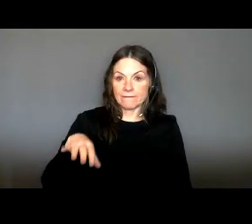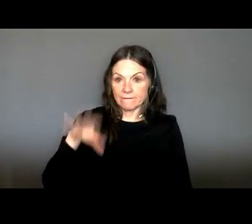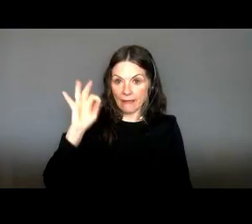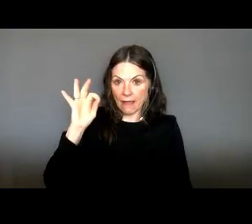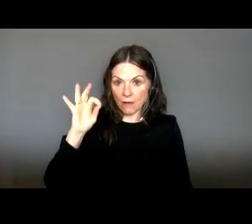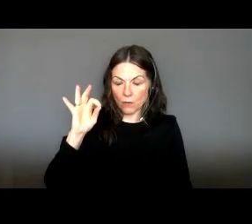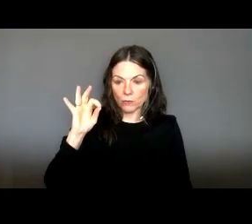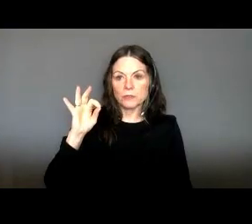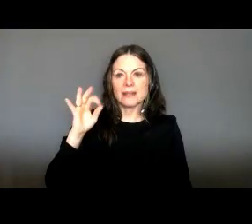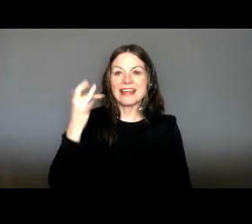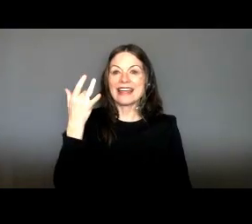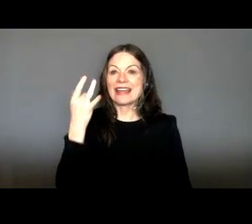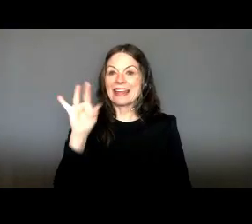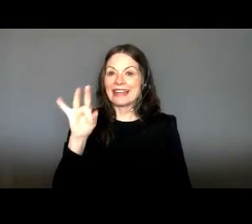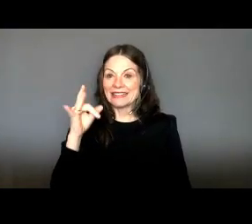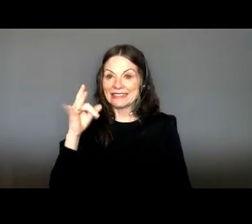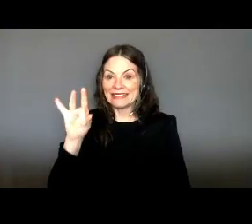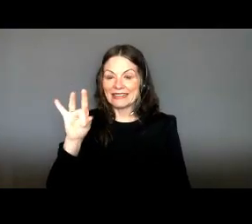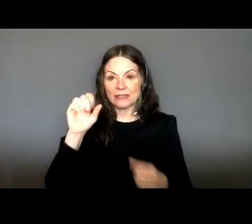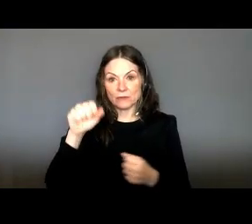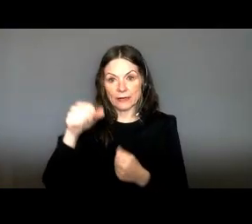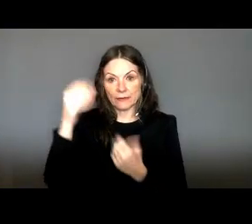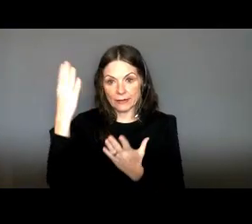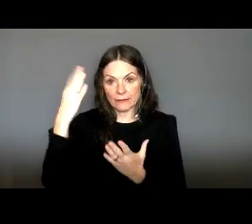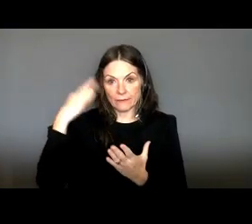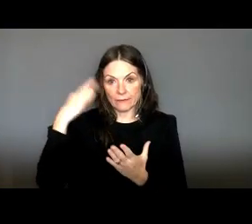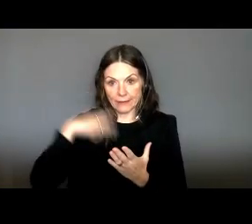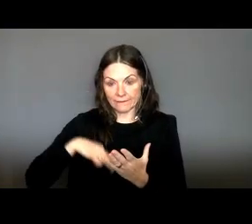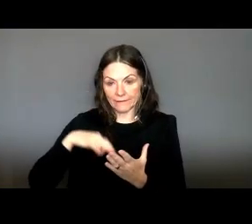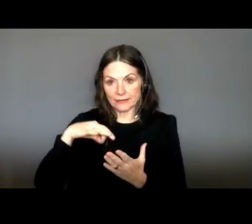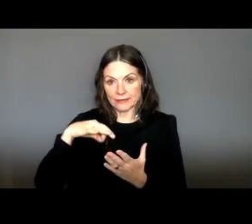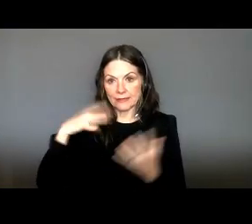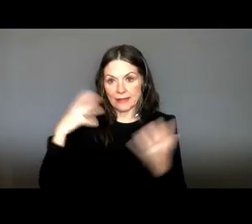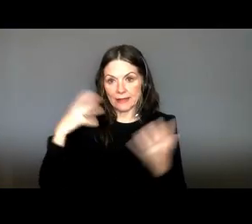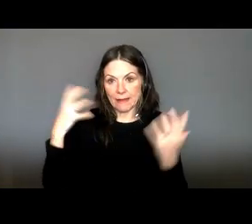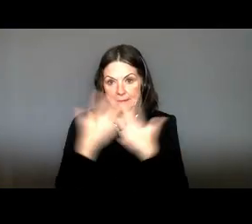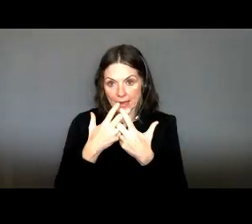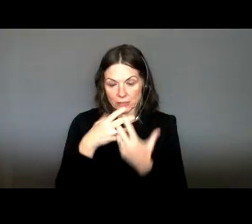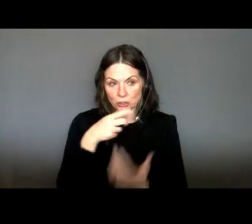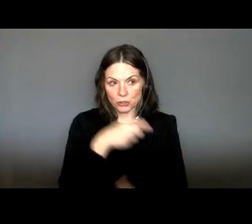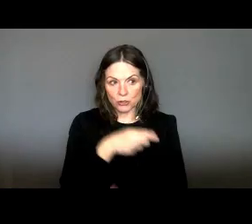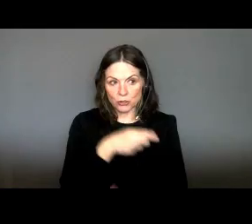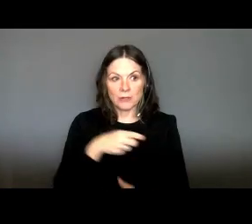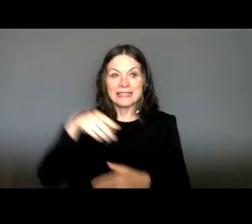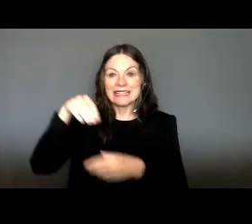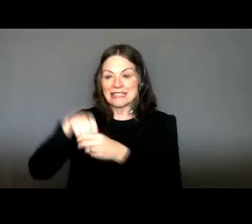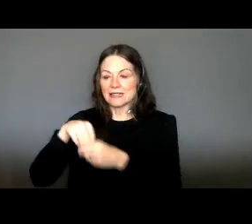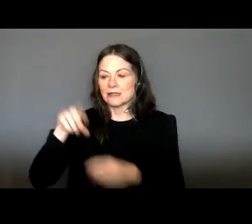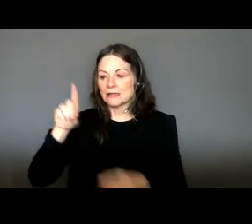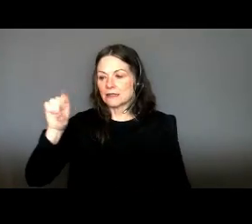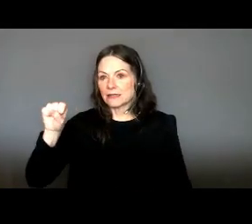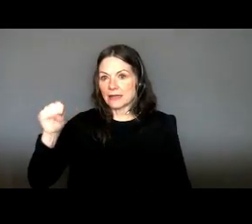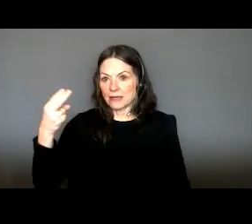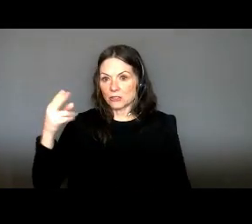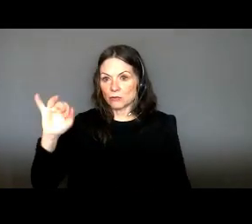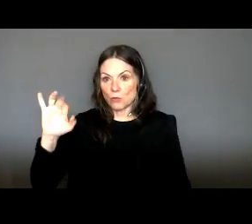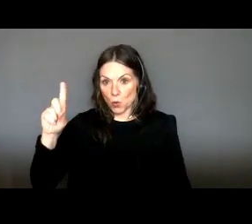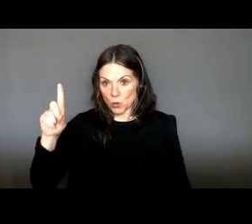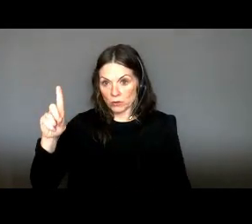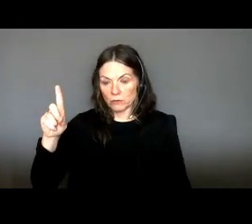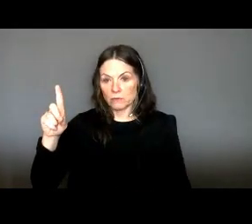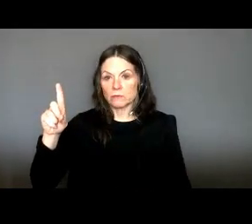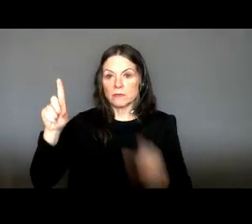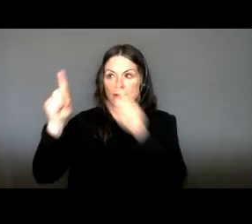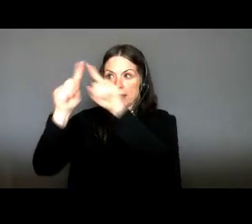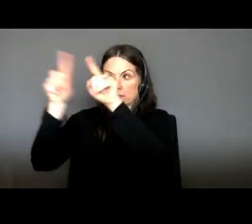we found 18 recommended benefits for you in the dashboard. You can see the recommended benefits in your dashboard,